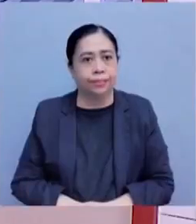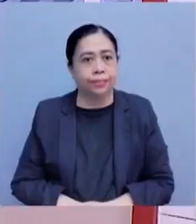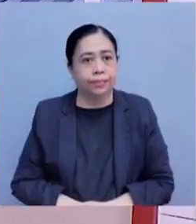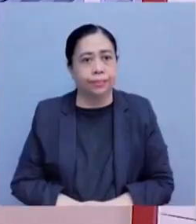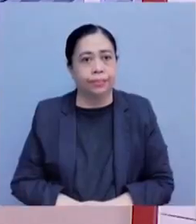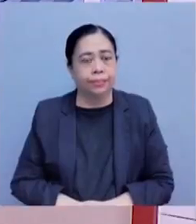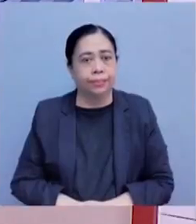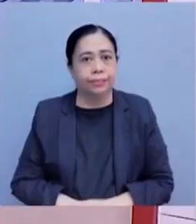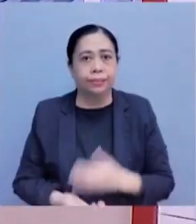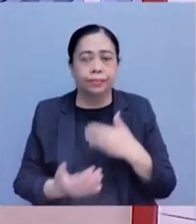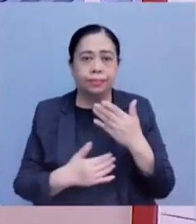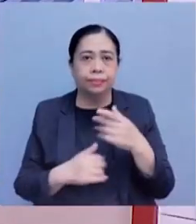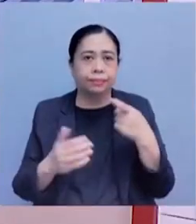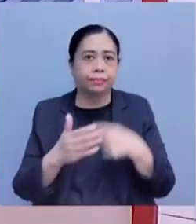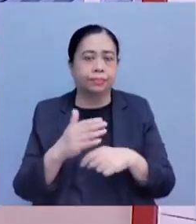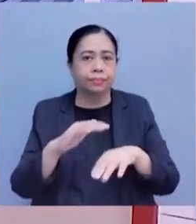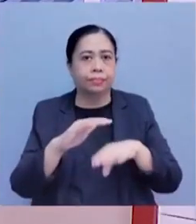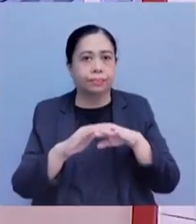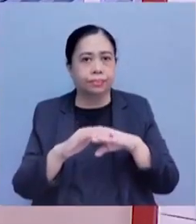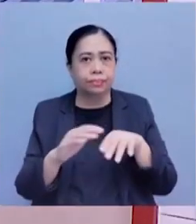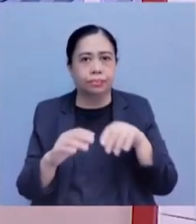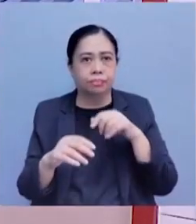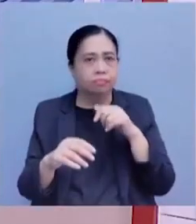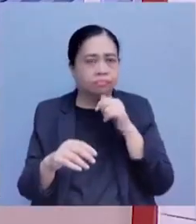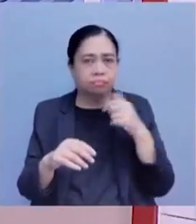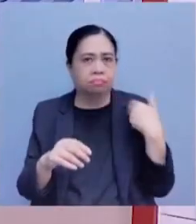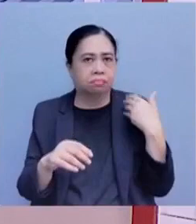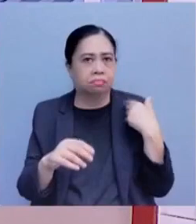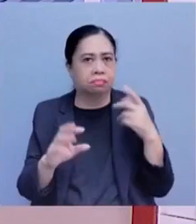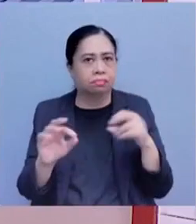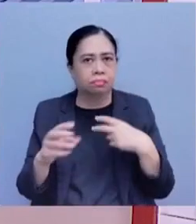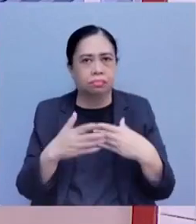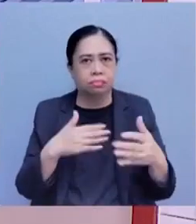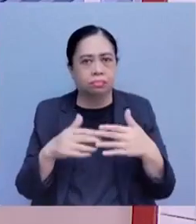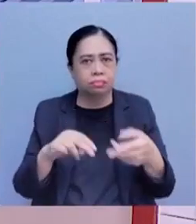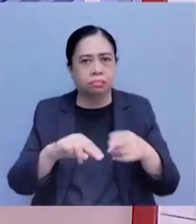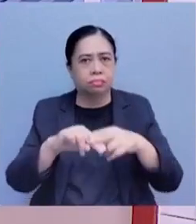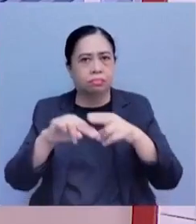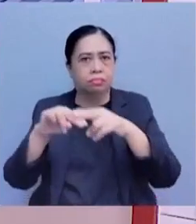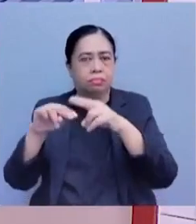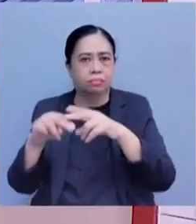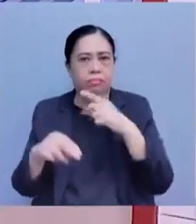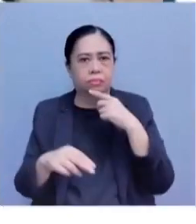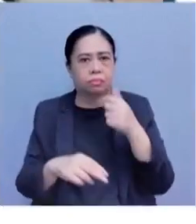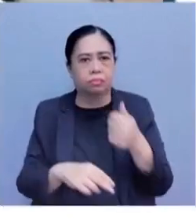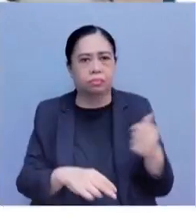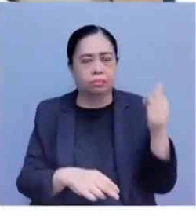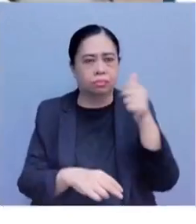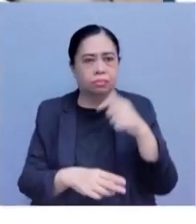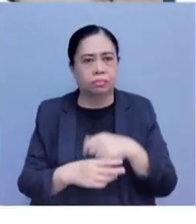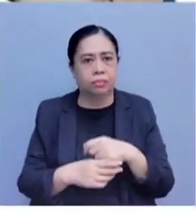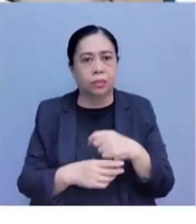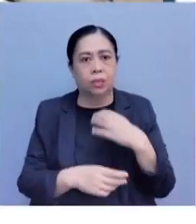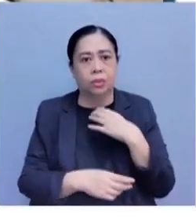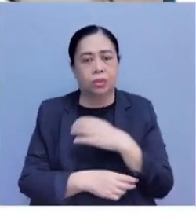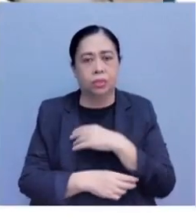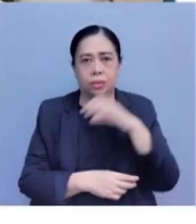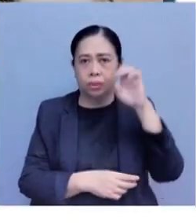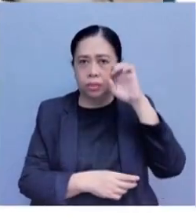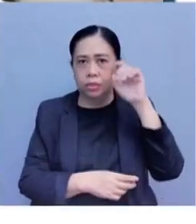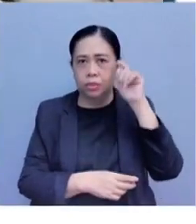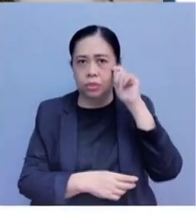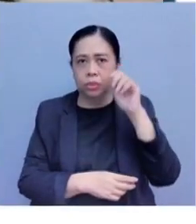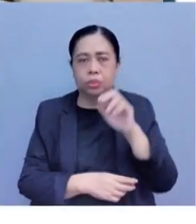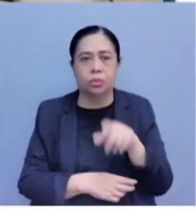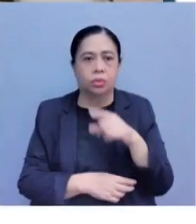A price cap on oil not on the table despite soaring pump prices. That's according to House Deputy Majority Leader Congressman Erwin Tulfo,